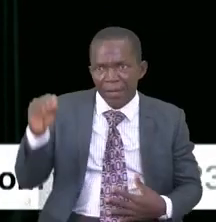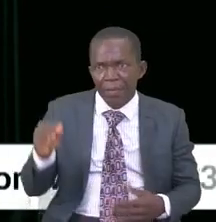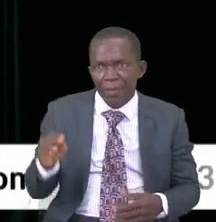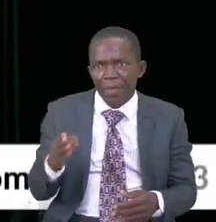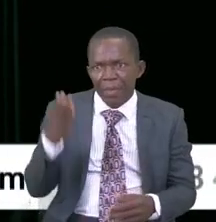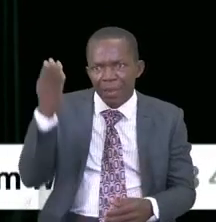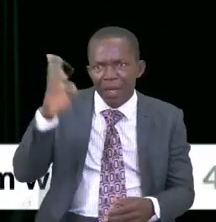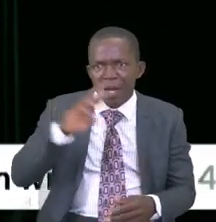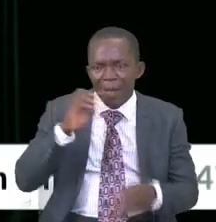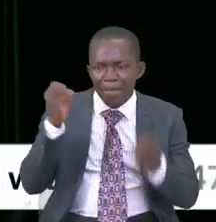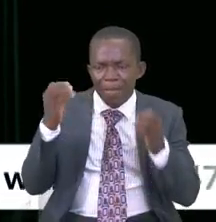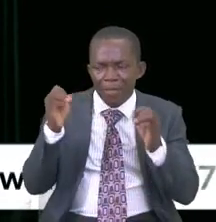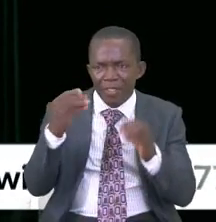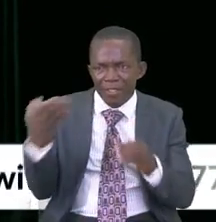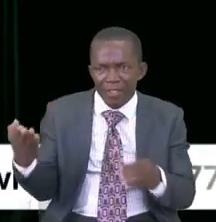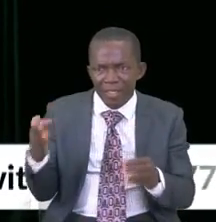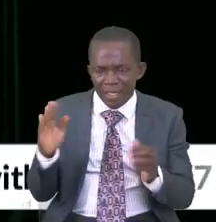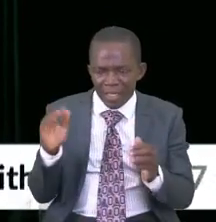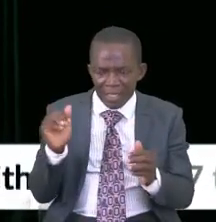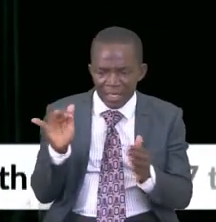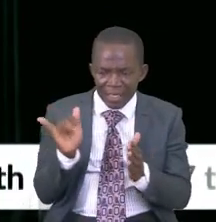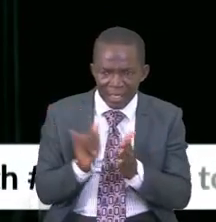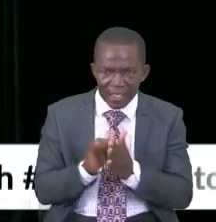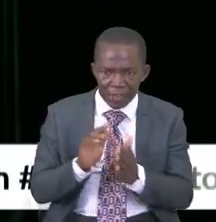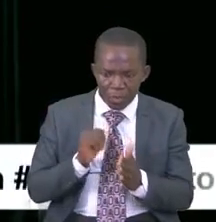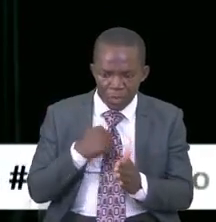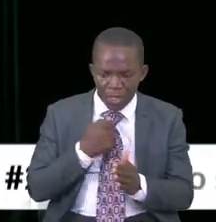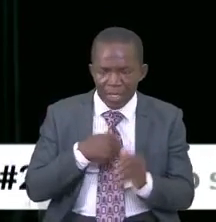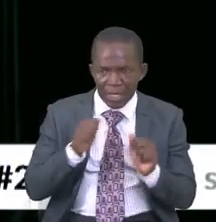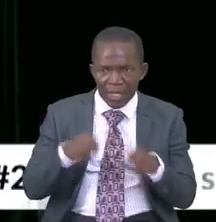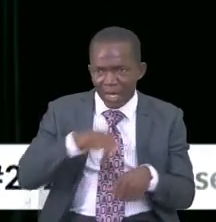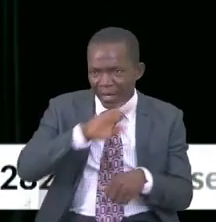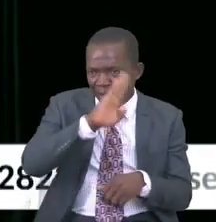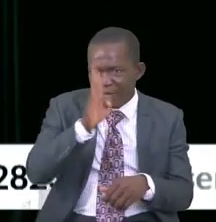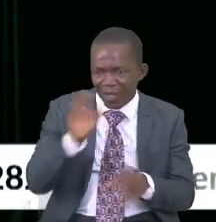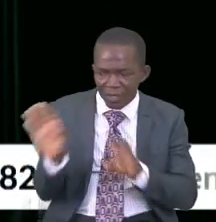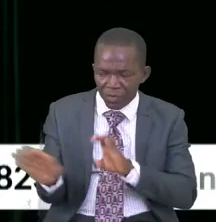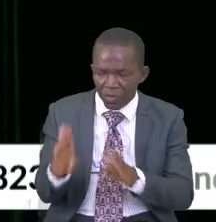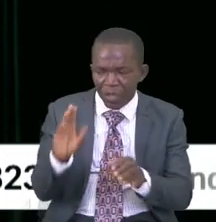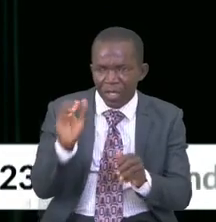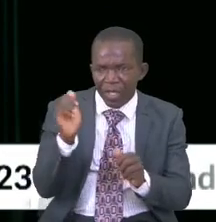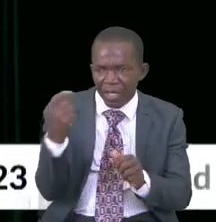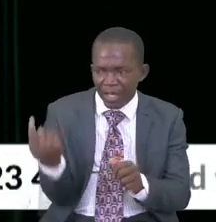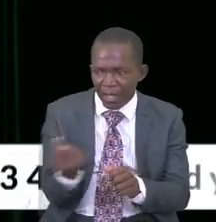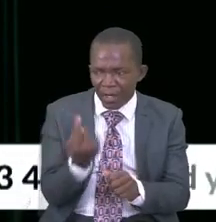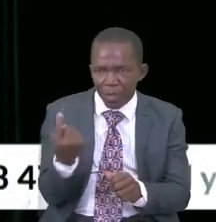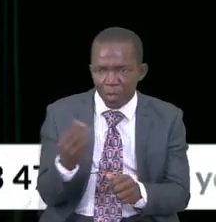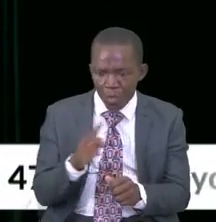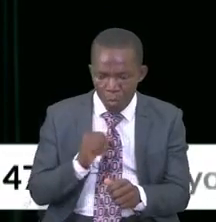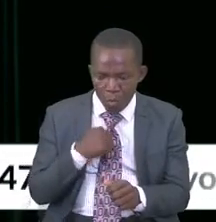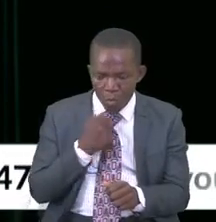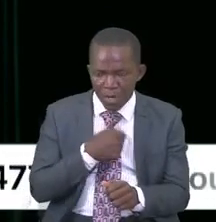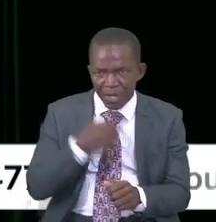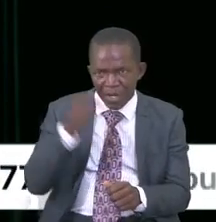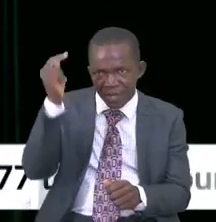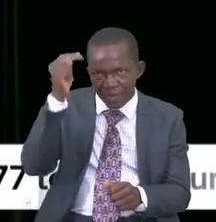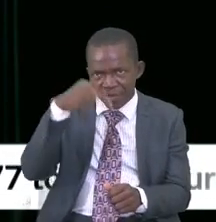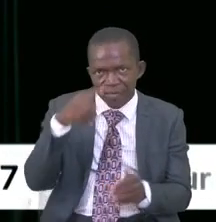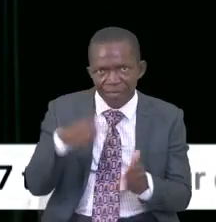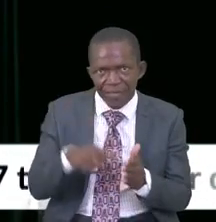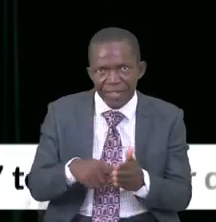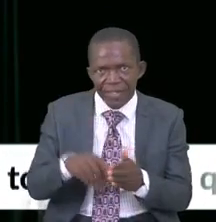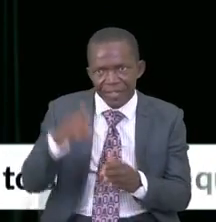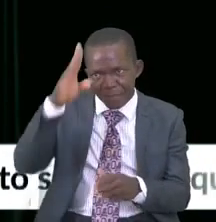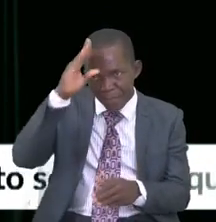have experiences that we have long forgotten. We need them in the forefront of the gospel. And they will